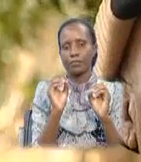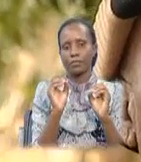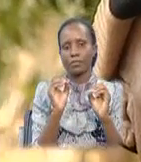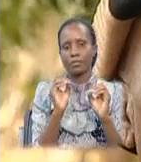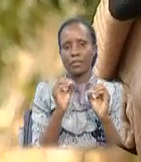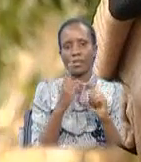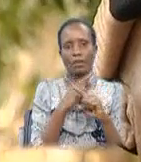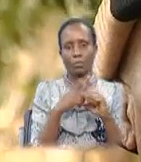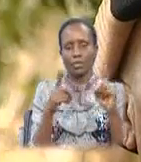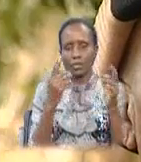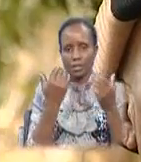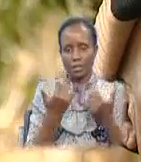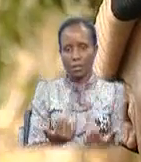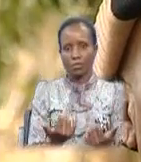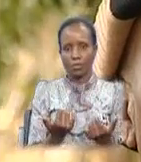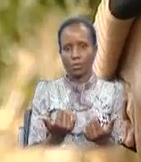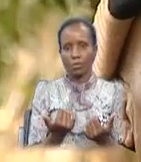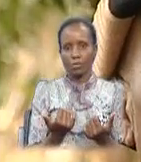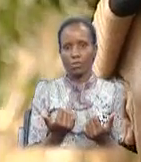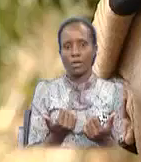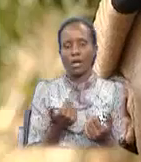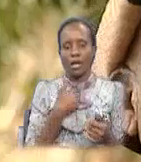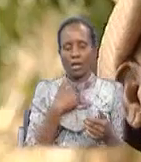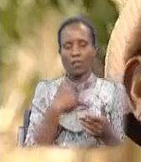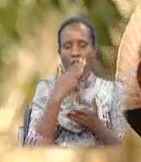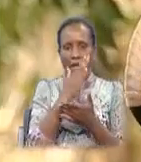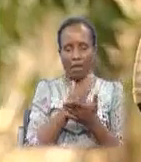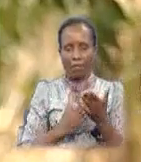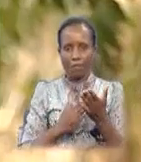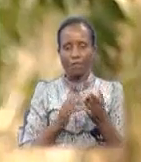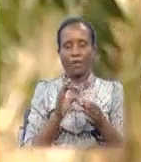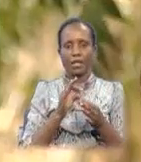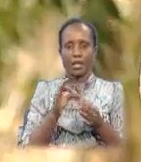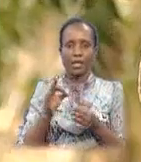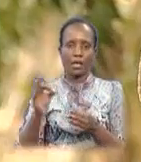Na kwa sasa nina havaneka